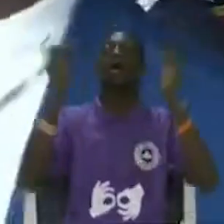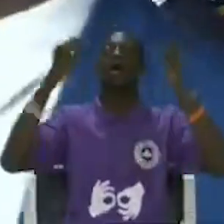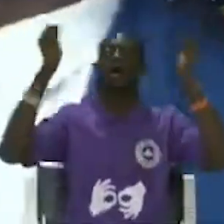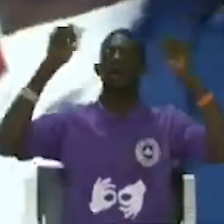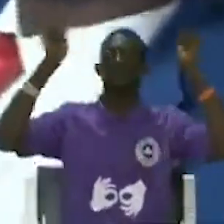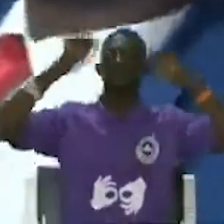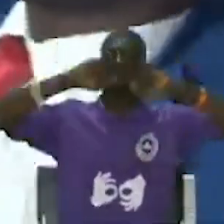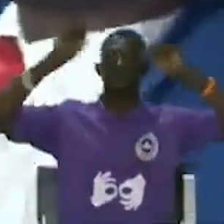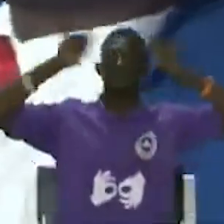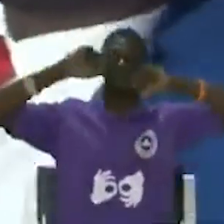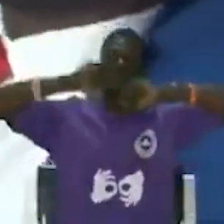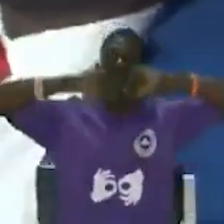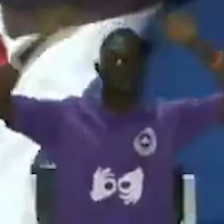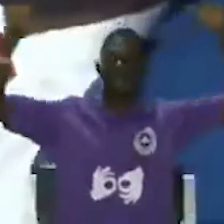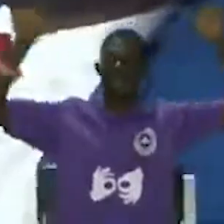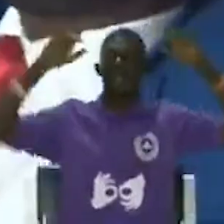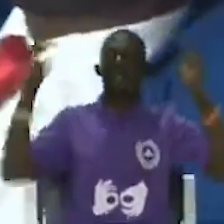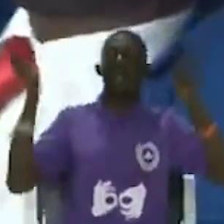hallelujah?